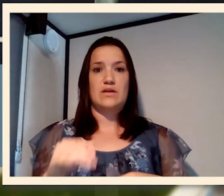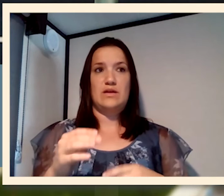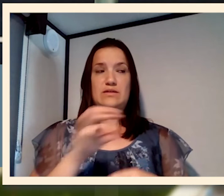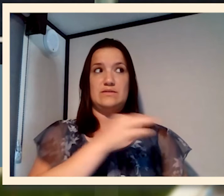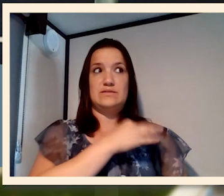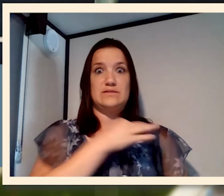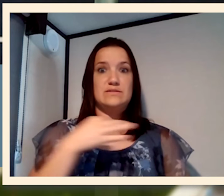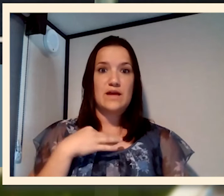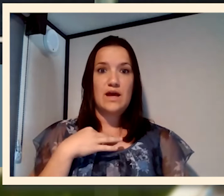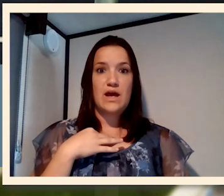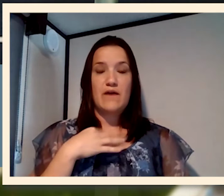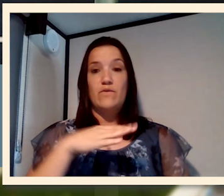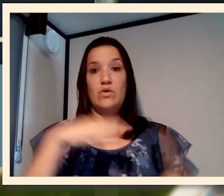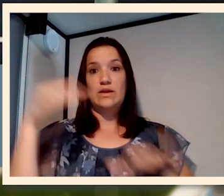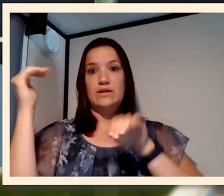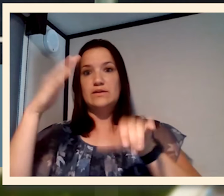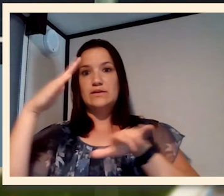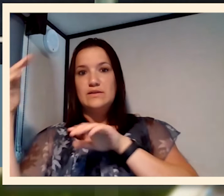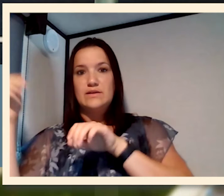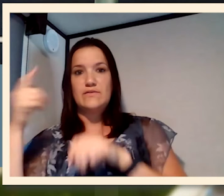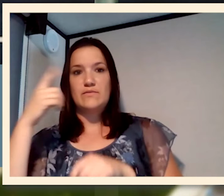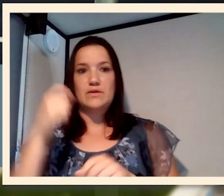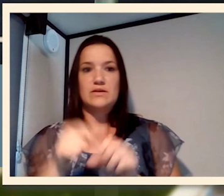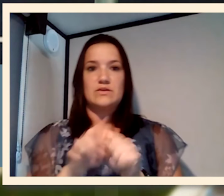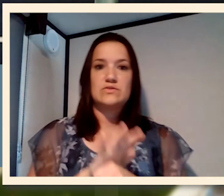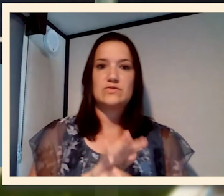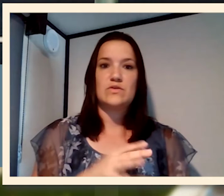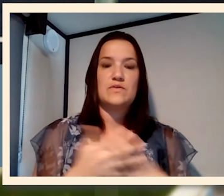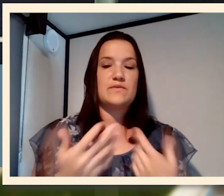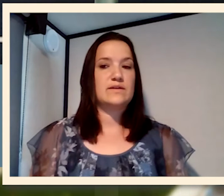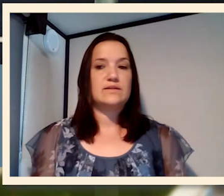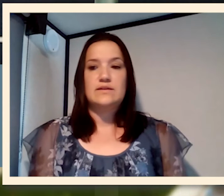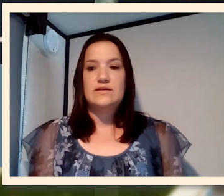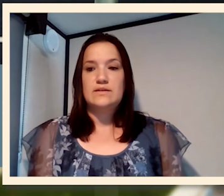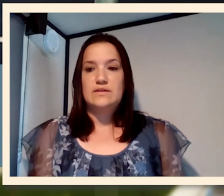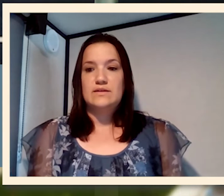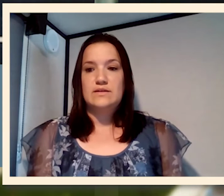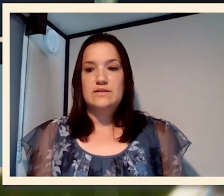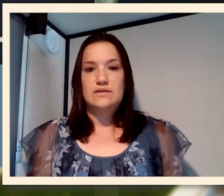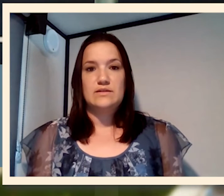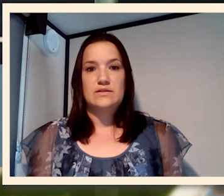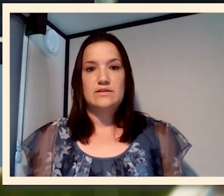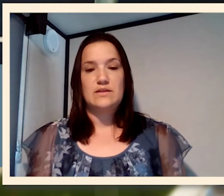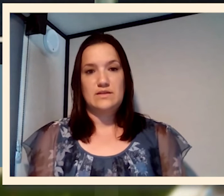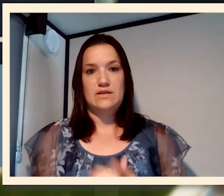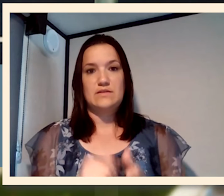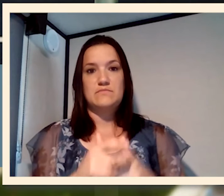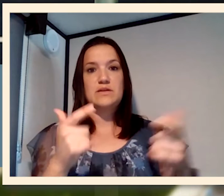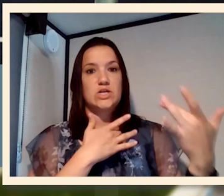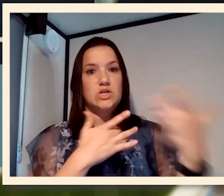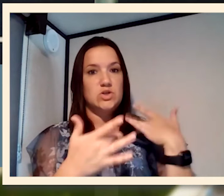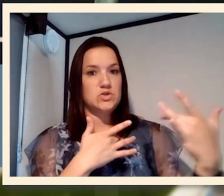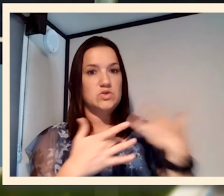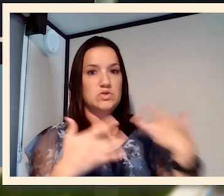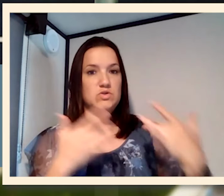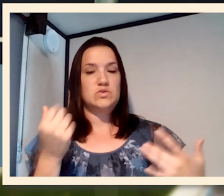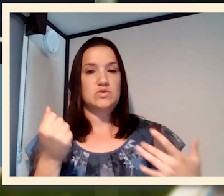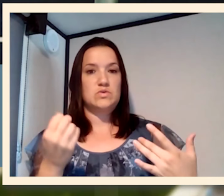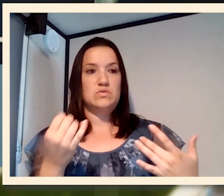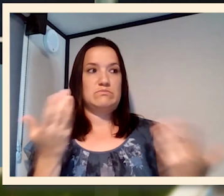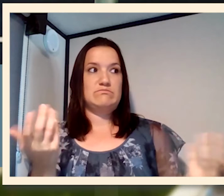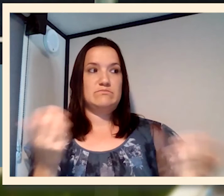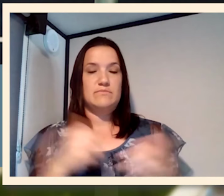at about 100% occupancy, but then your staff are going out because they're contracting COVID. That's our